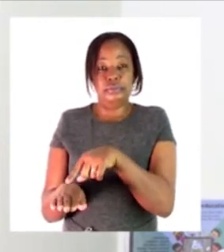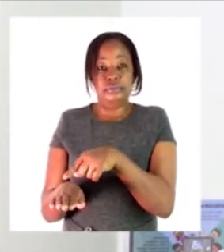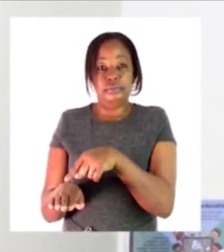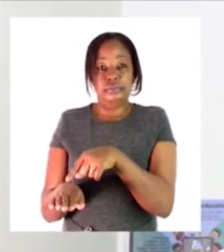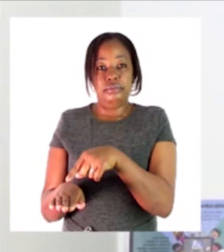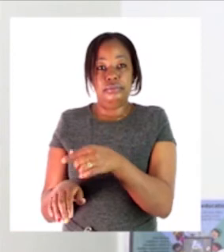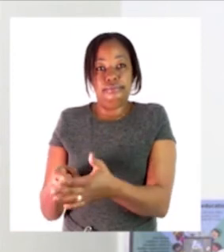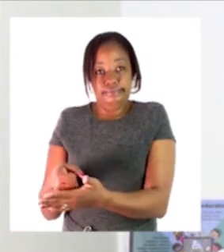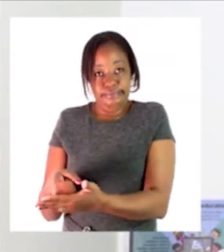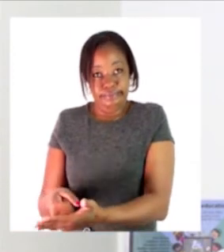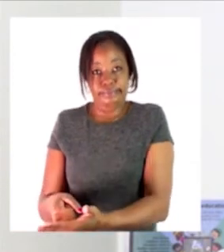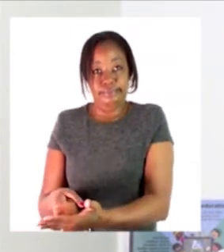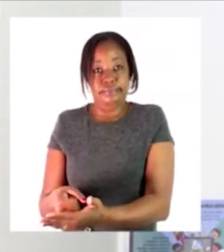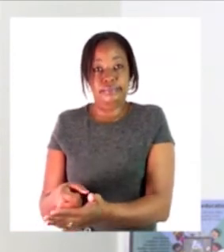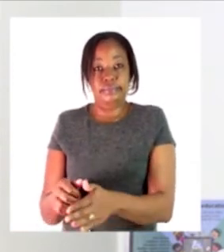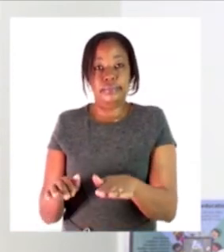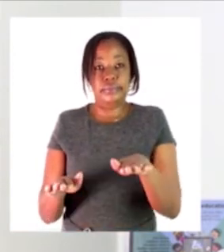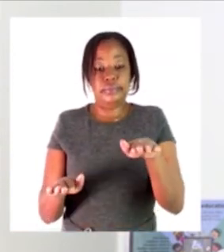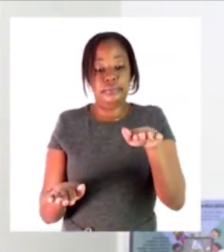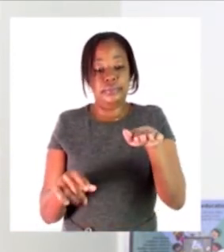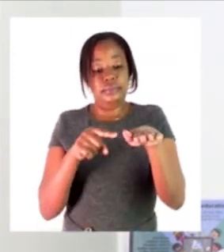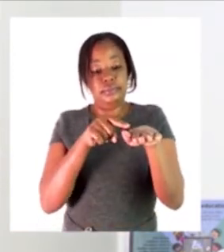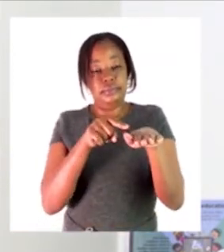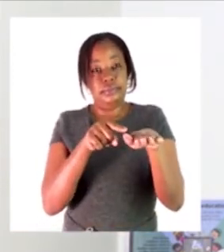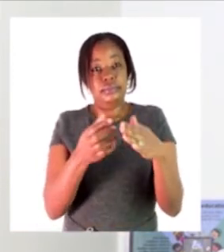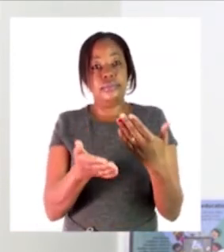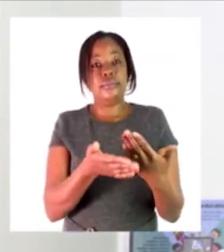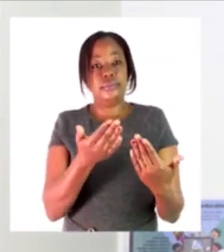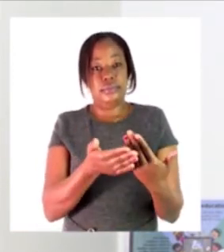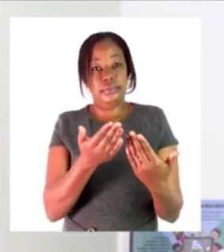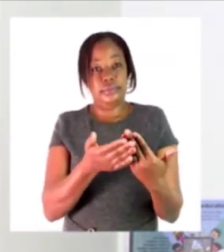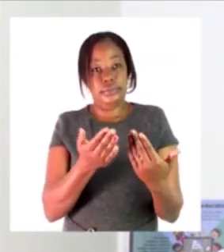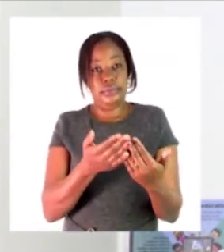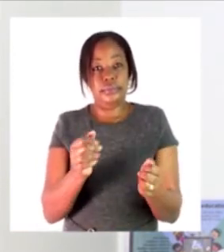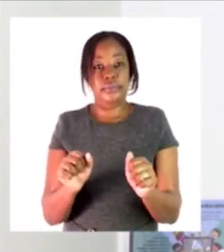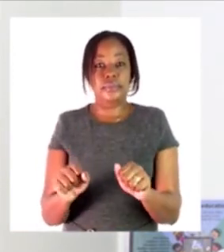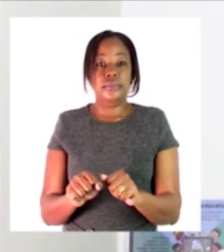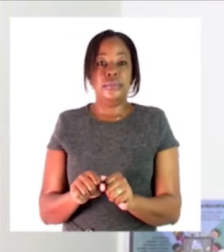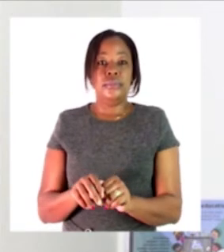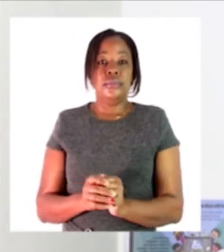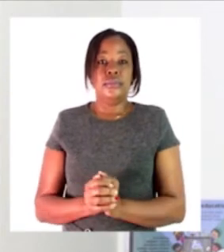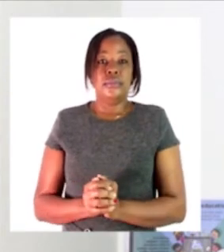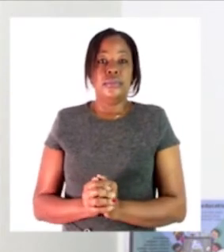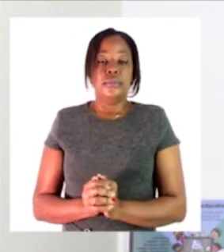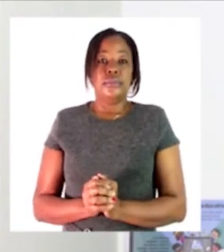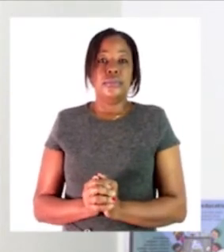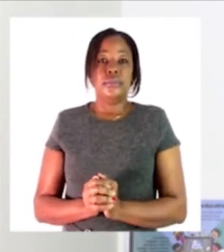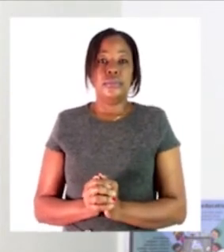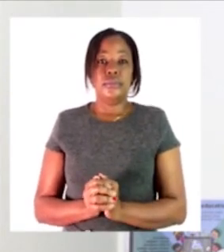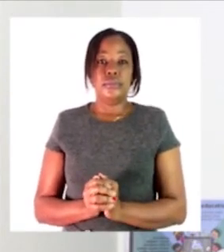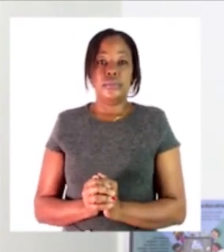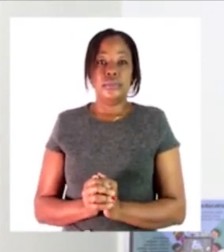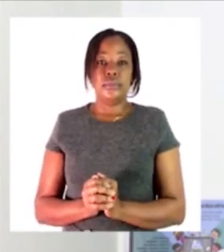down there falling, hanging from the rope there, from that line going up.